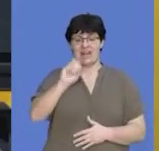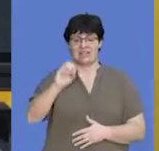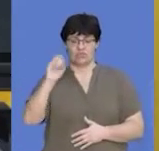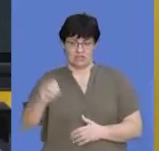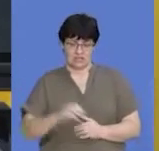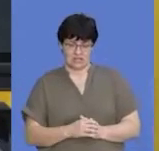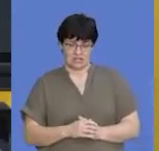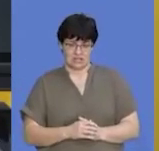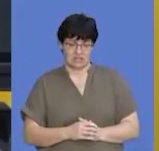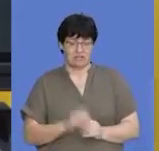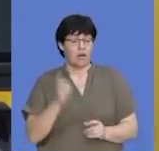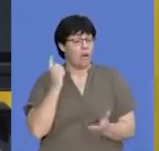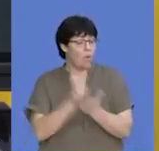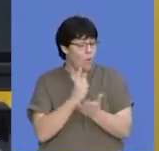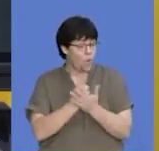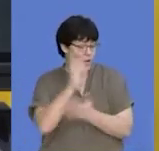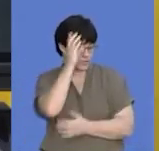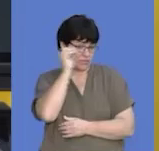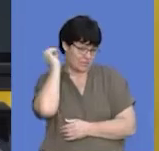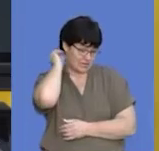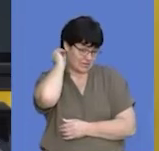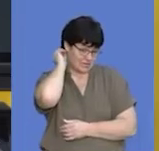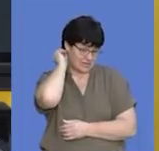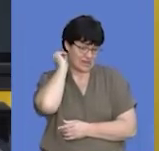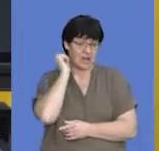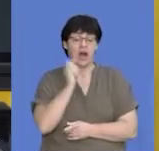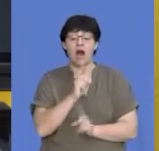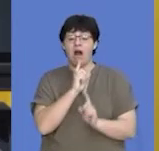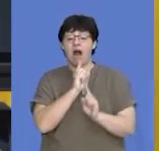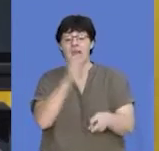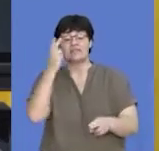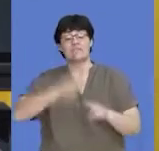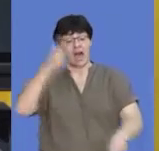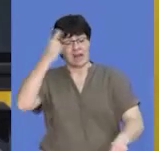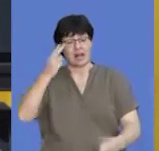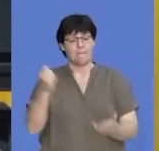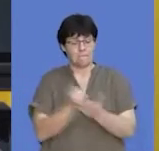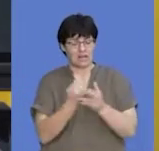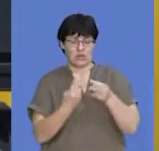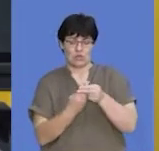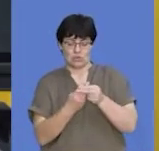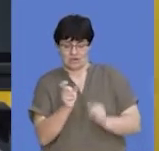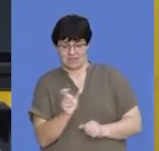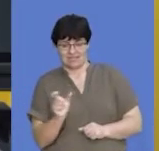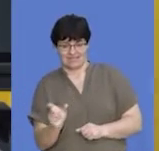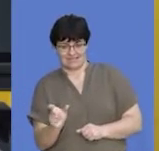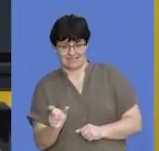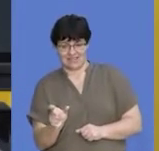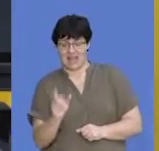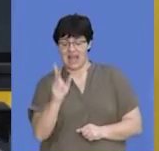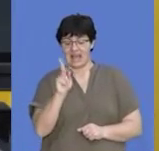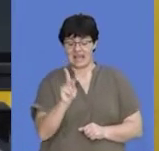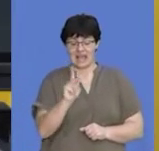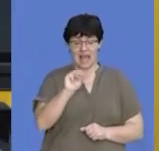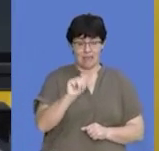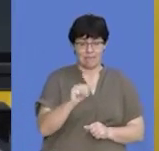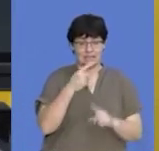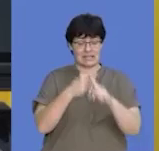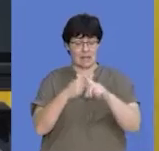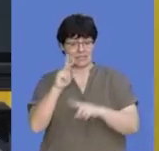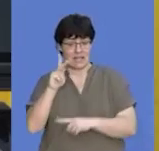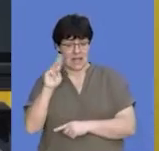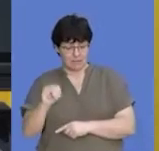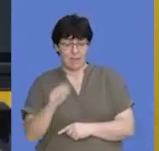500. Always remember, the final answer must have a unit of measurement. Kilometers times kilometers